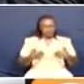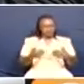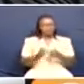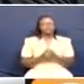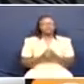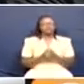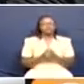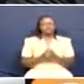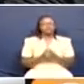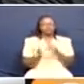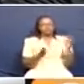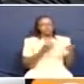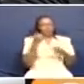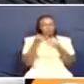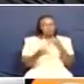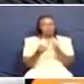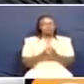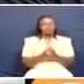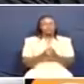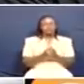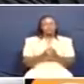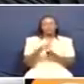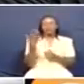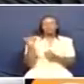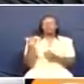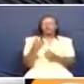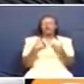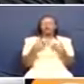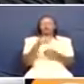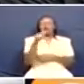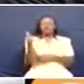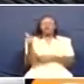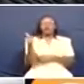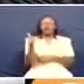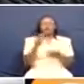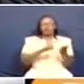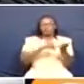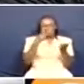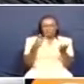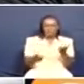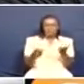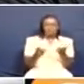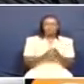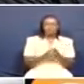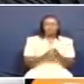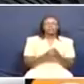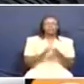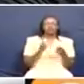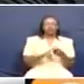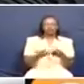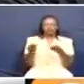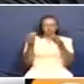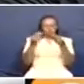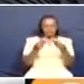And lastly, there was also a failure to file